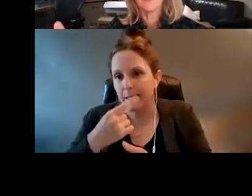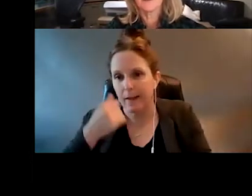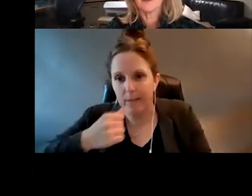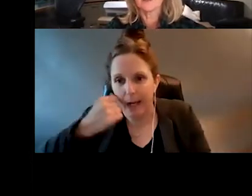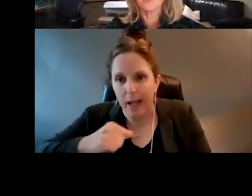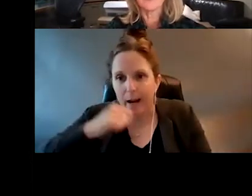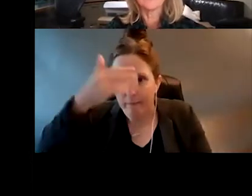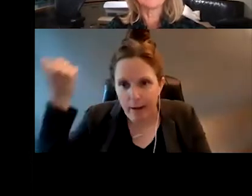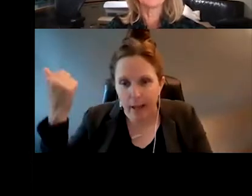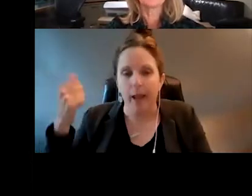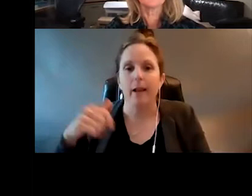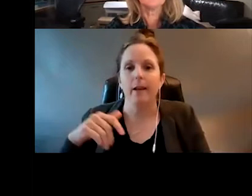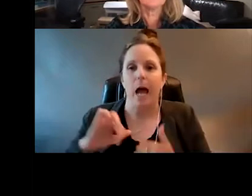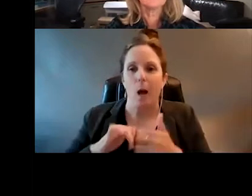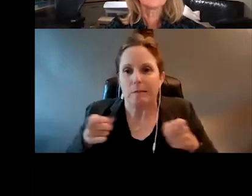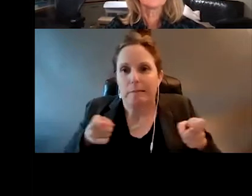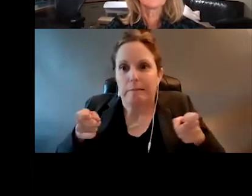to groups, and